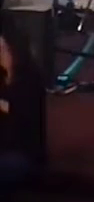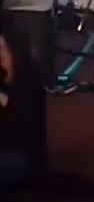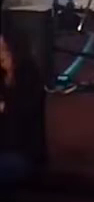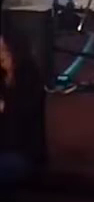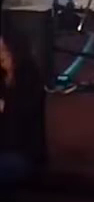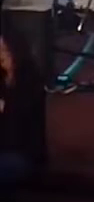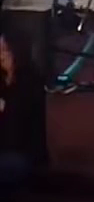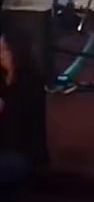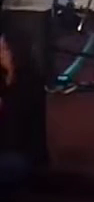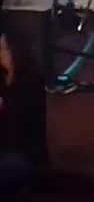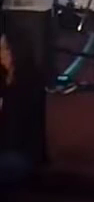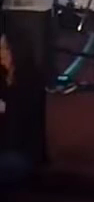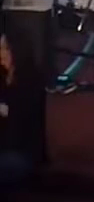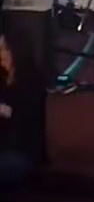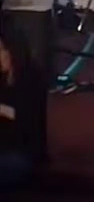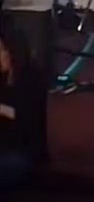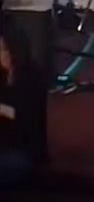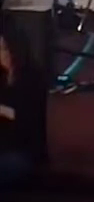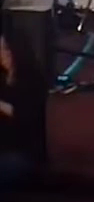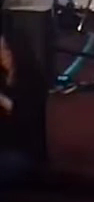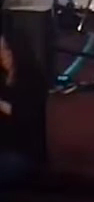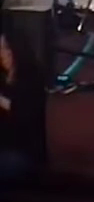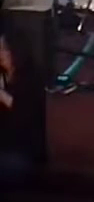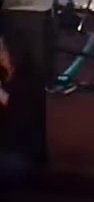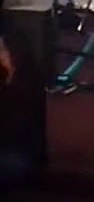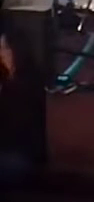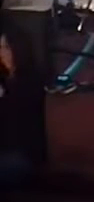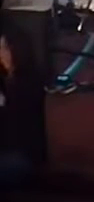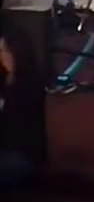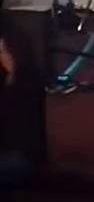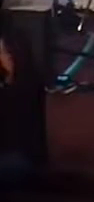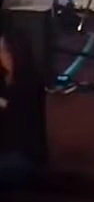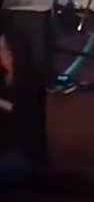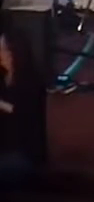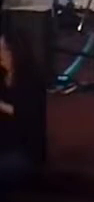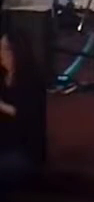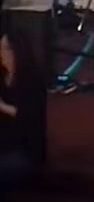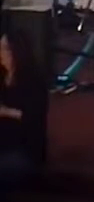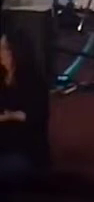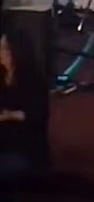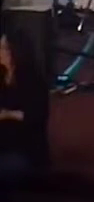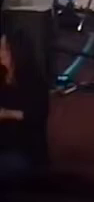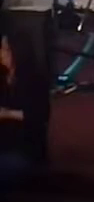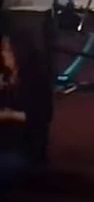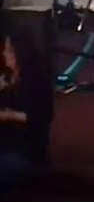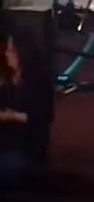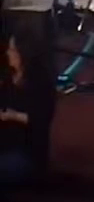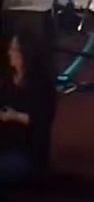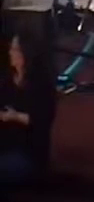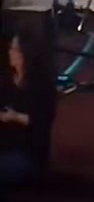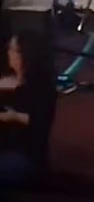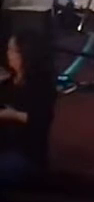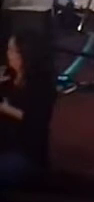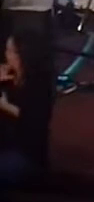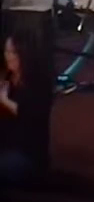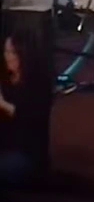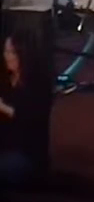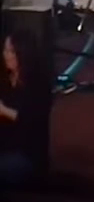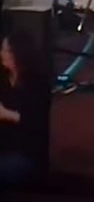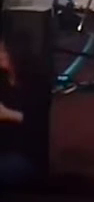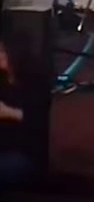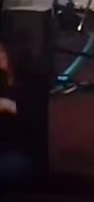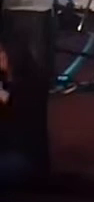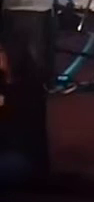so we're all outside. My mom, my grandfather, my grandma, myself, Angel, we were all outside trying to get